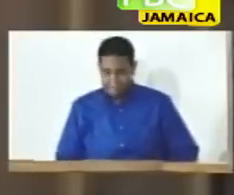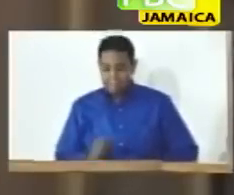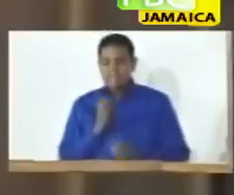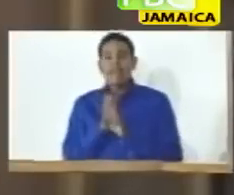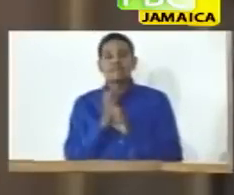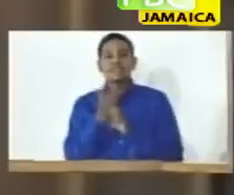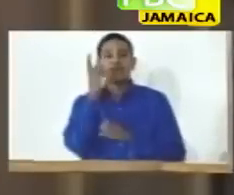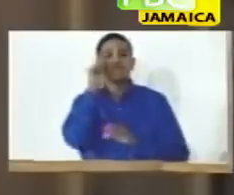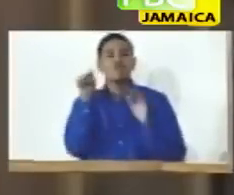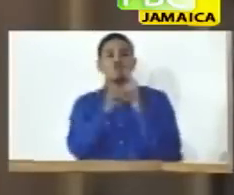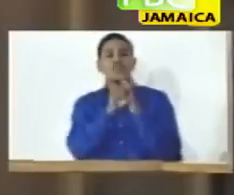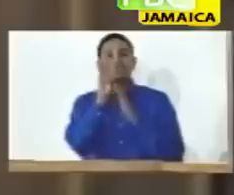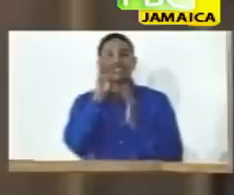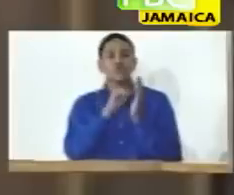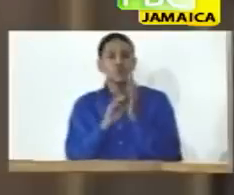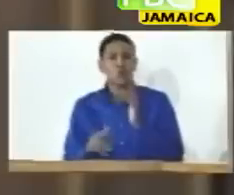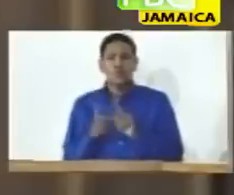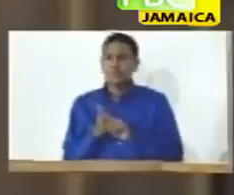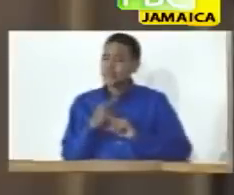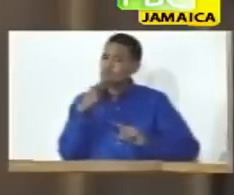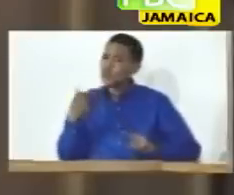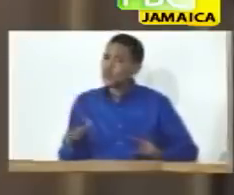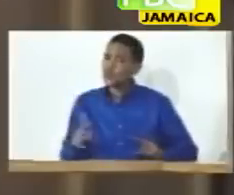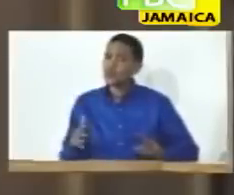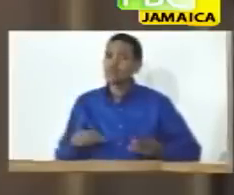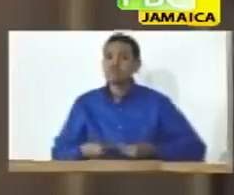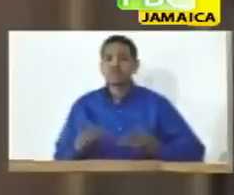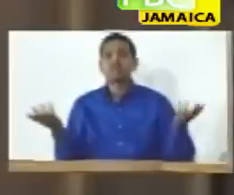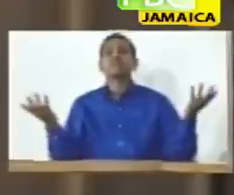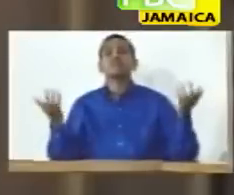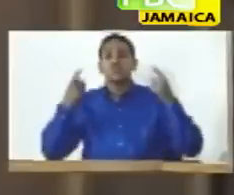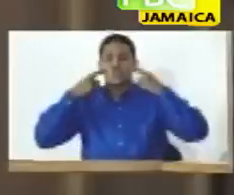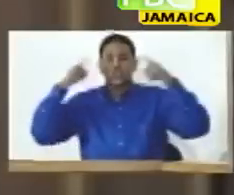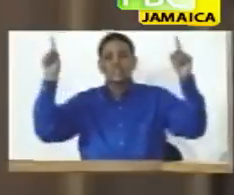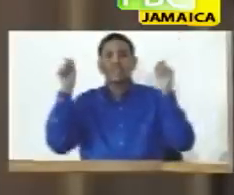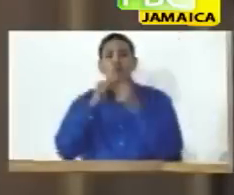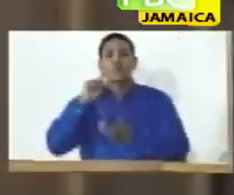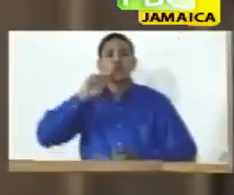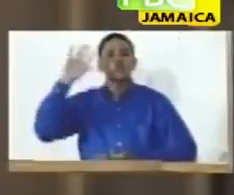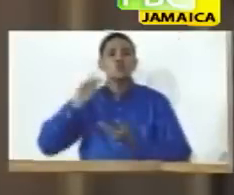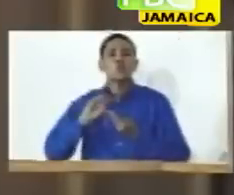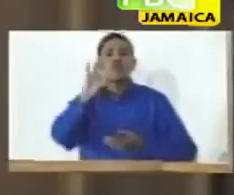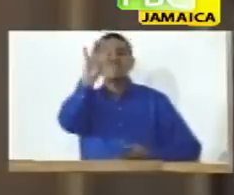assessment was successfully administered with a total of